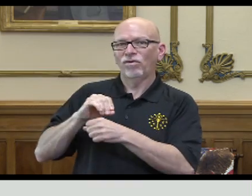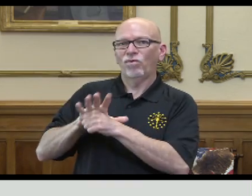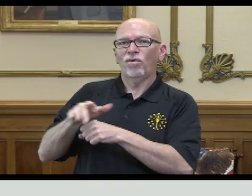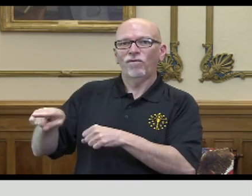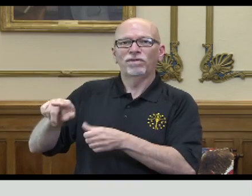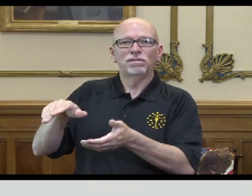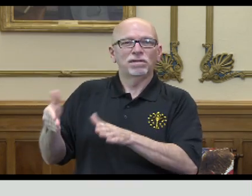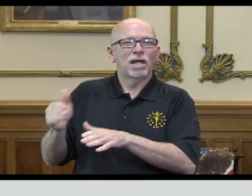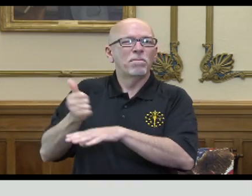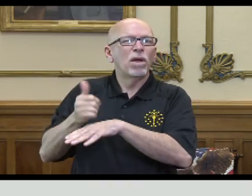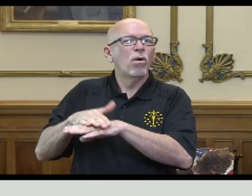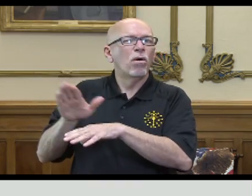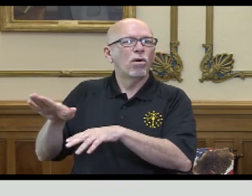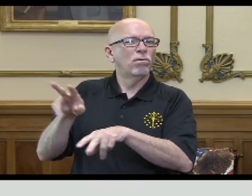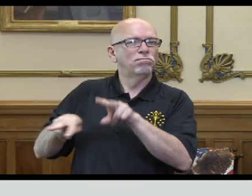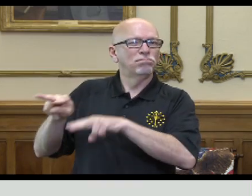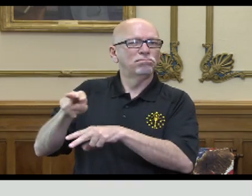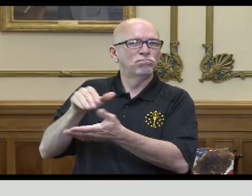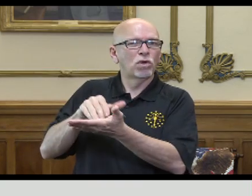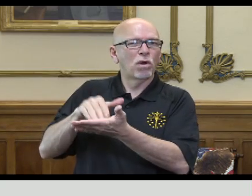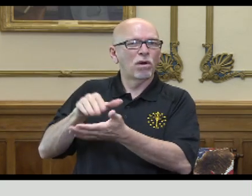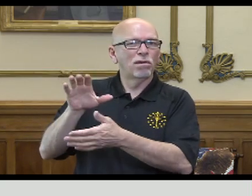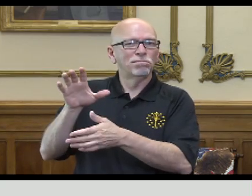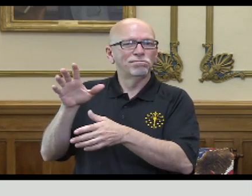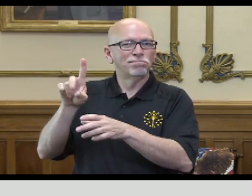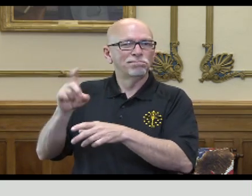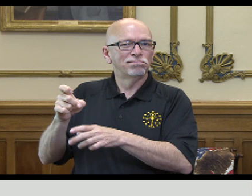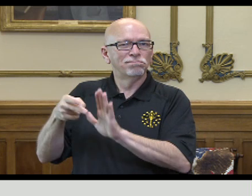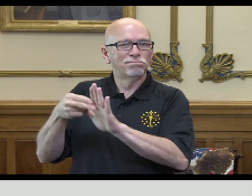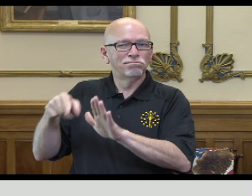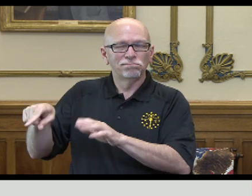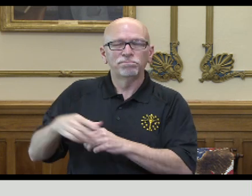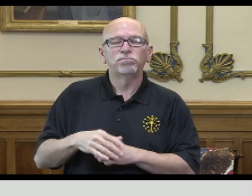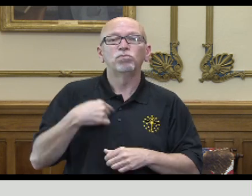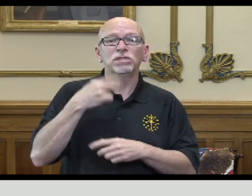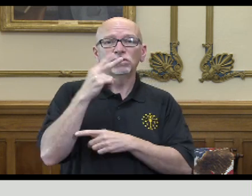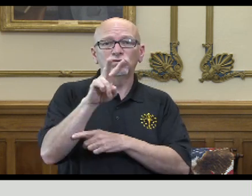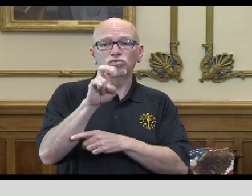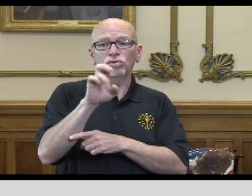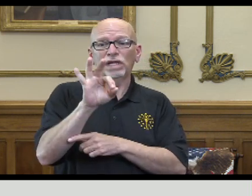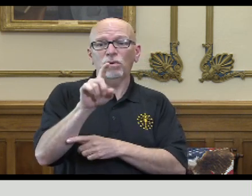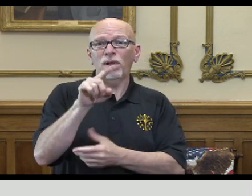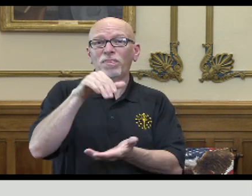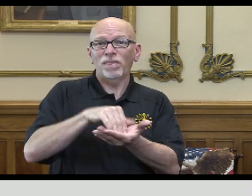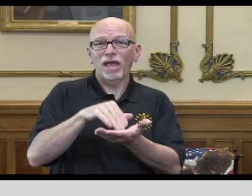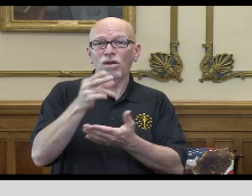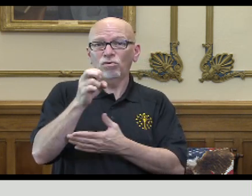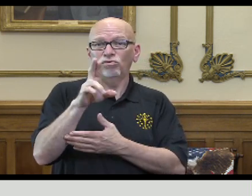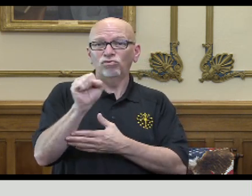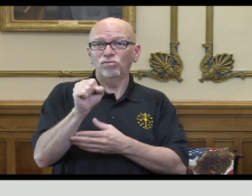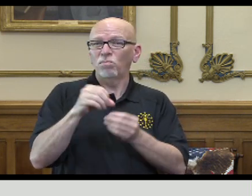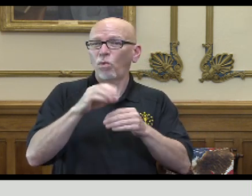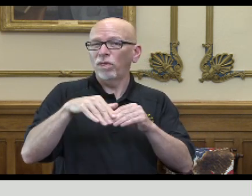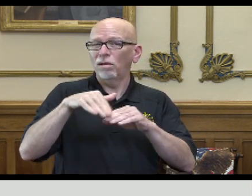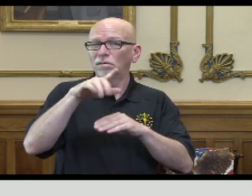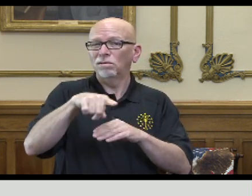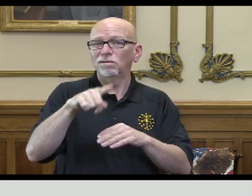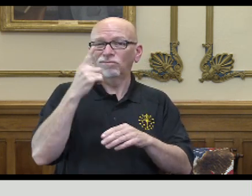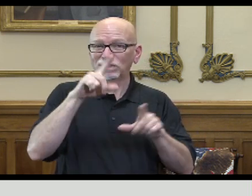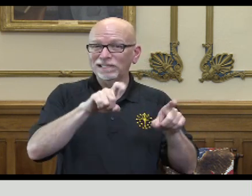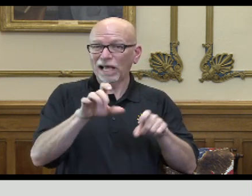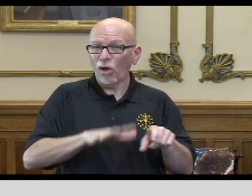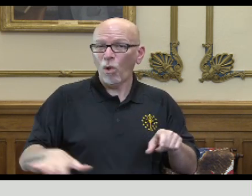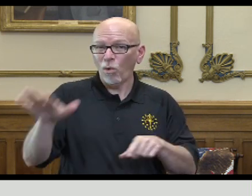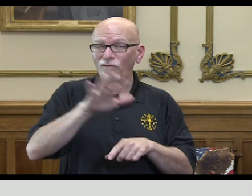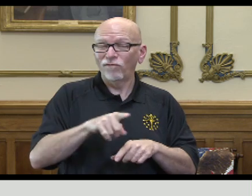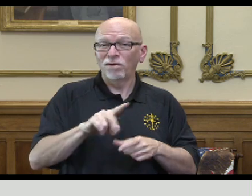based on their clinical diagnosis. We've also seen more than 291,000 Hoosiers get tested for COVID-19, which